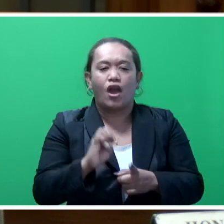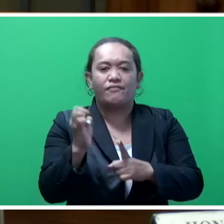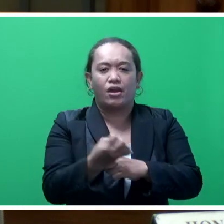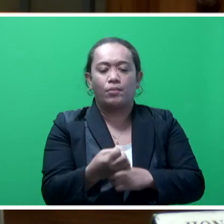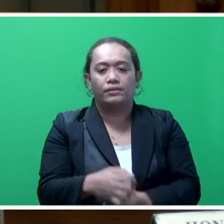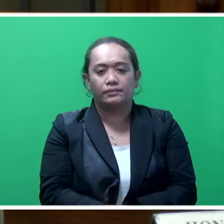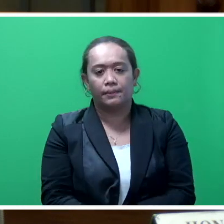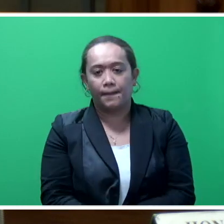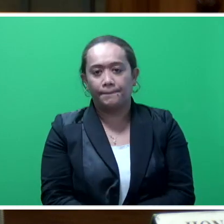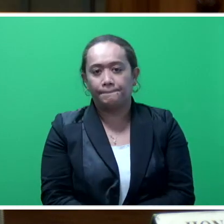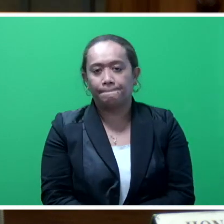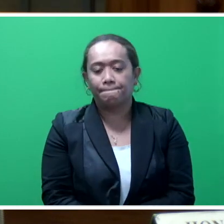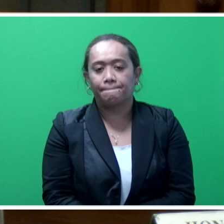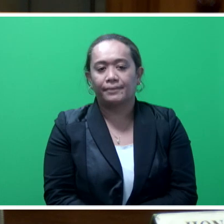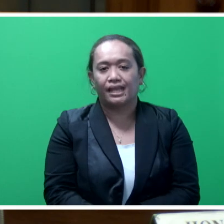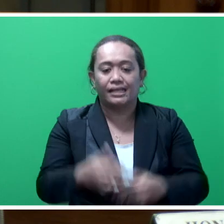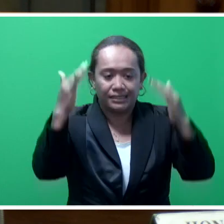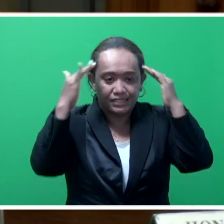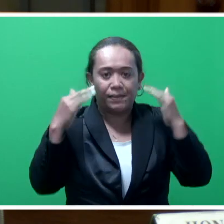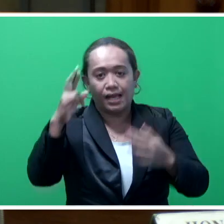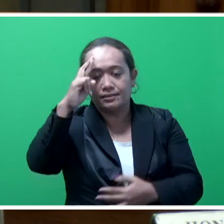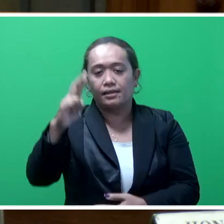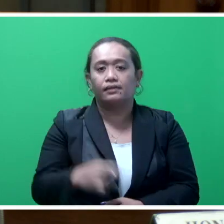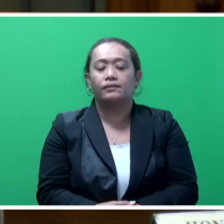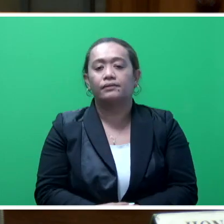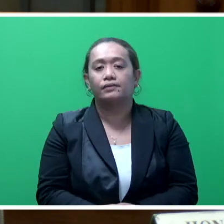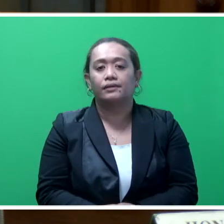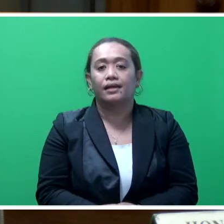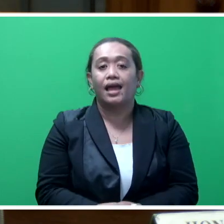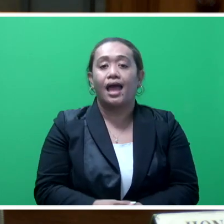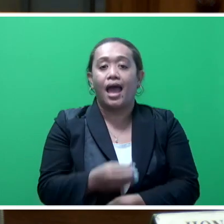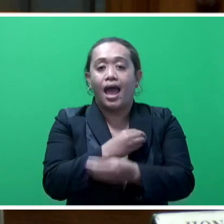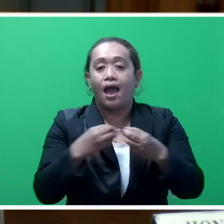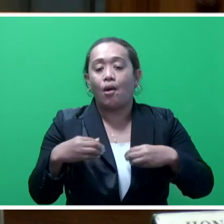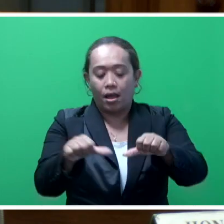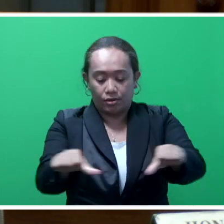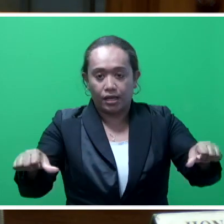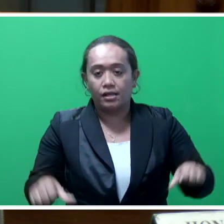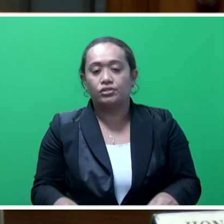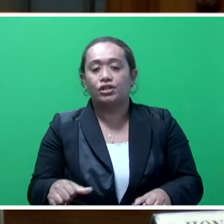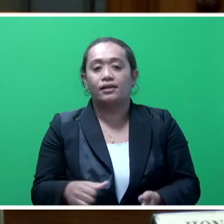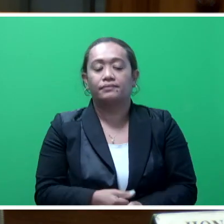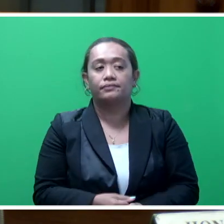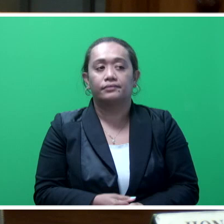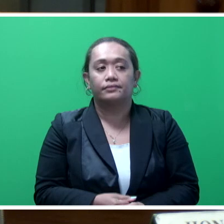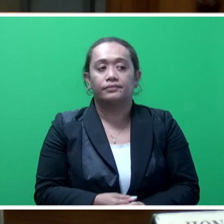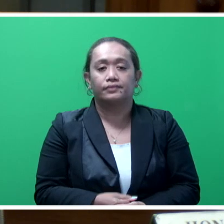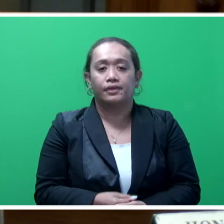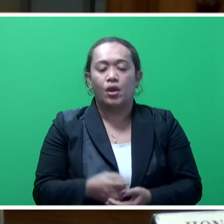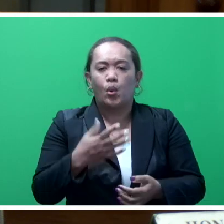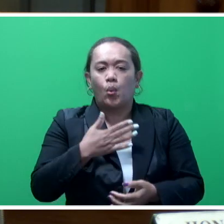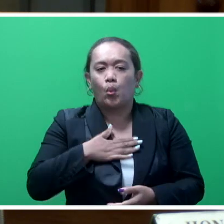water. Mr. Speaker, as you know, that our agriculture sector, as we are commercializing, as we are